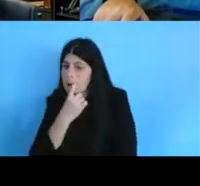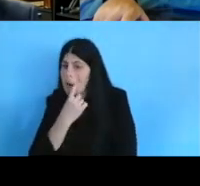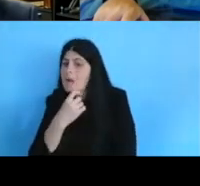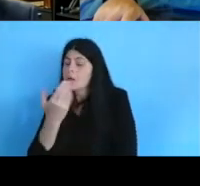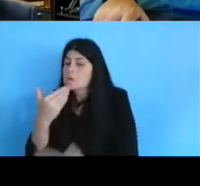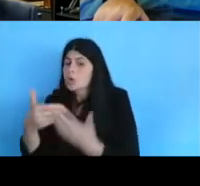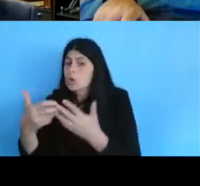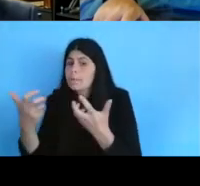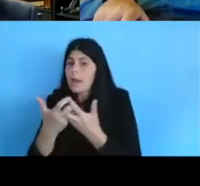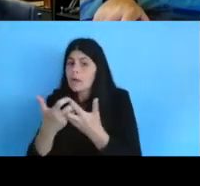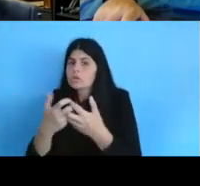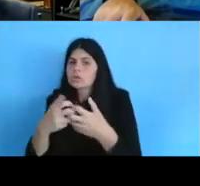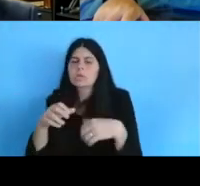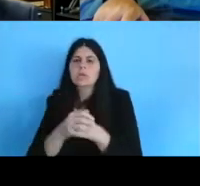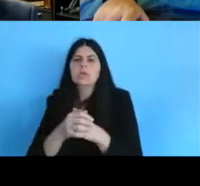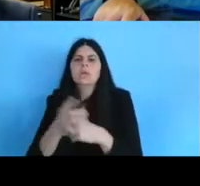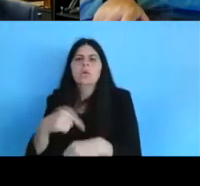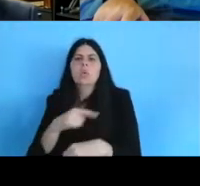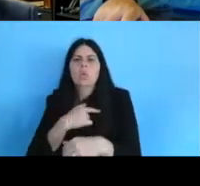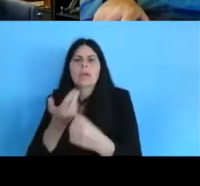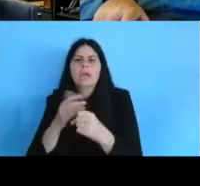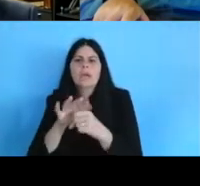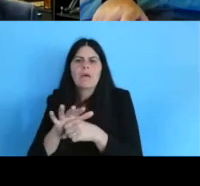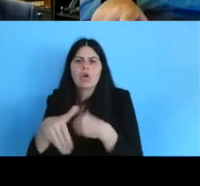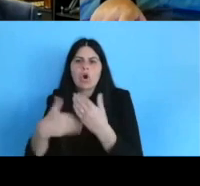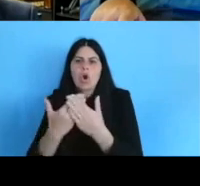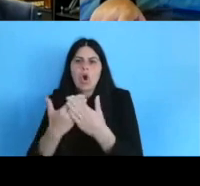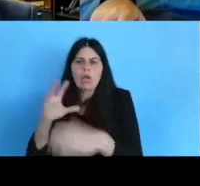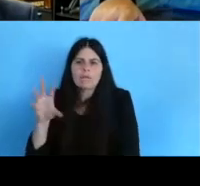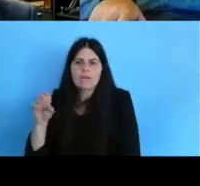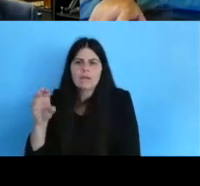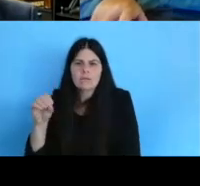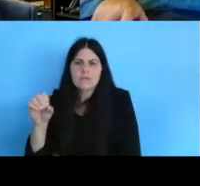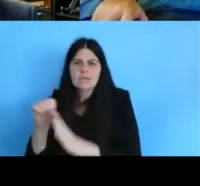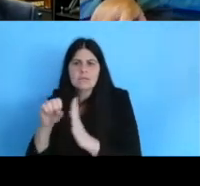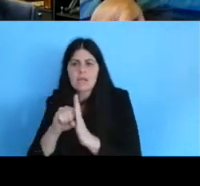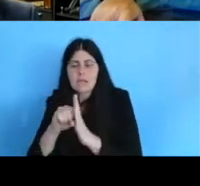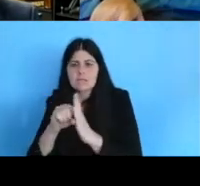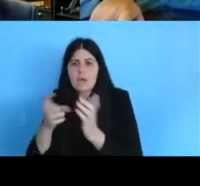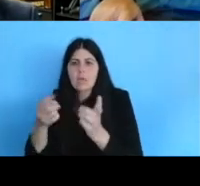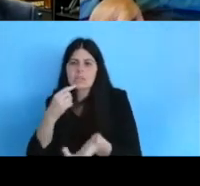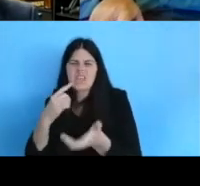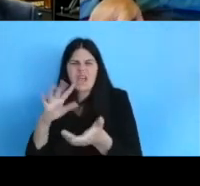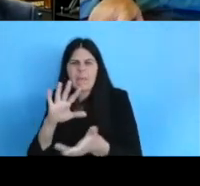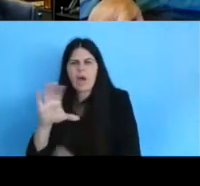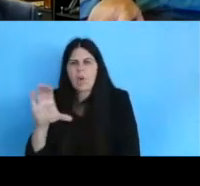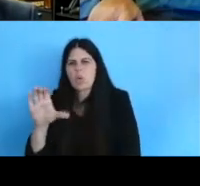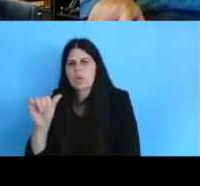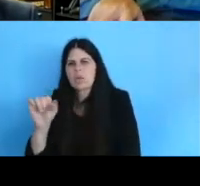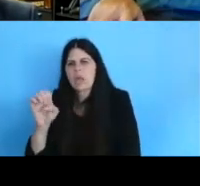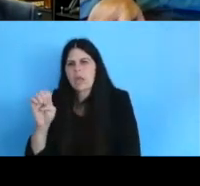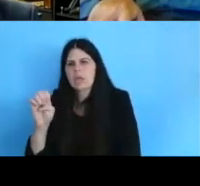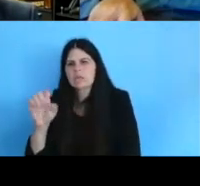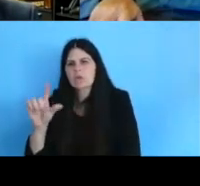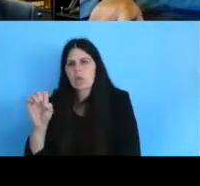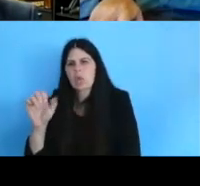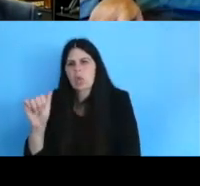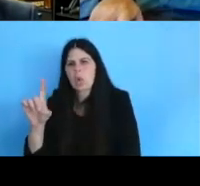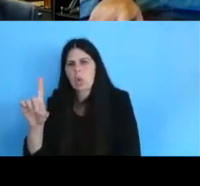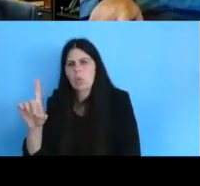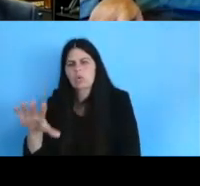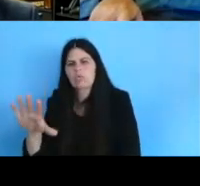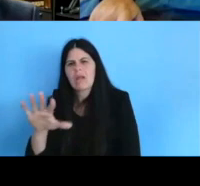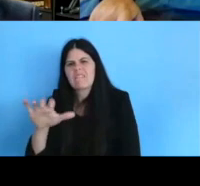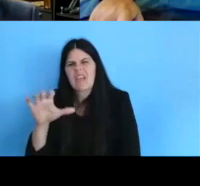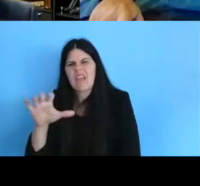match. So we cover all 50 states. I want to say we have about a caseload of about 500 individuals throughout the